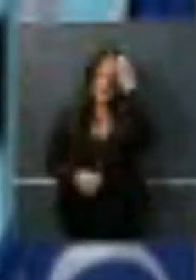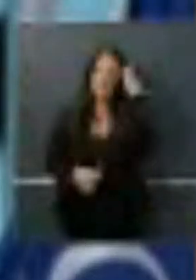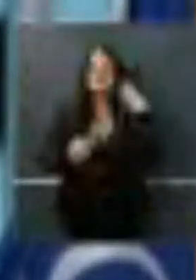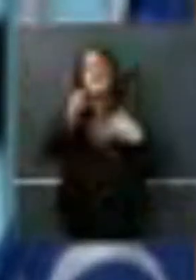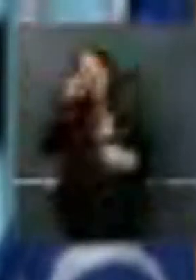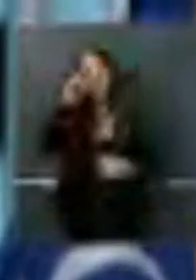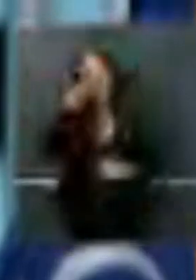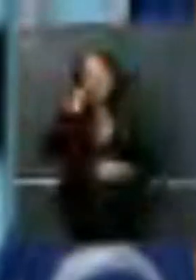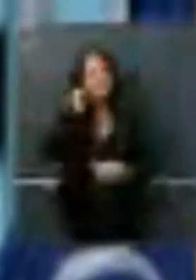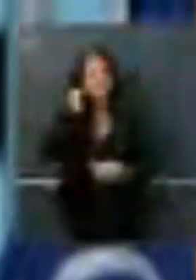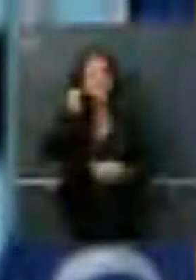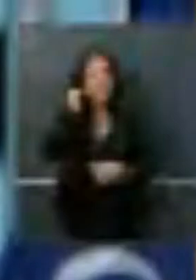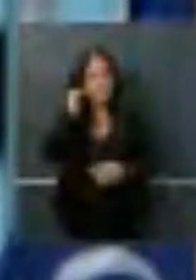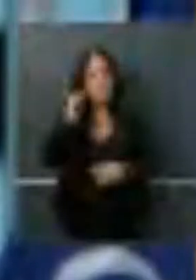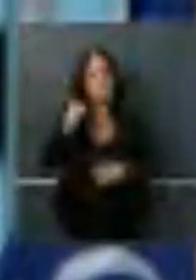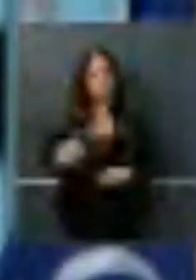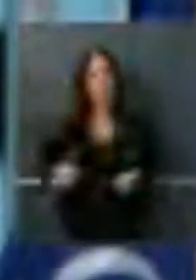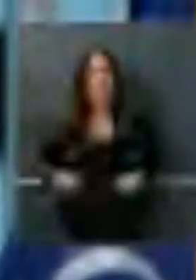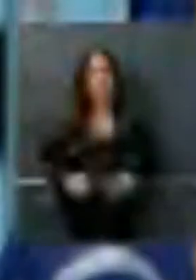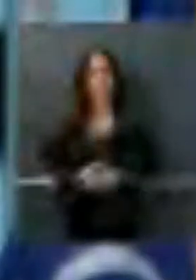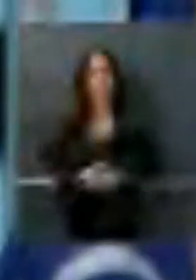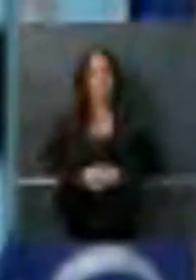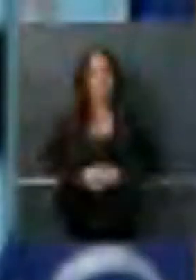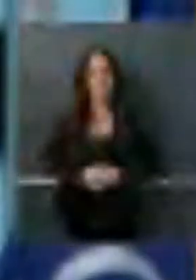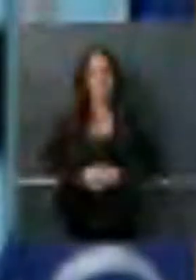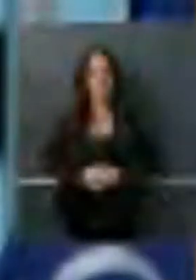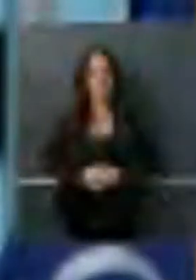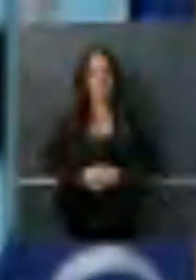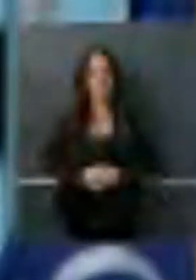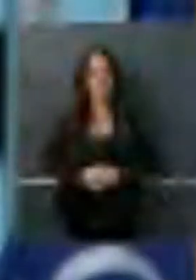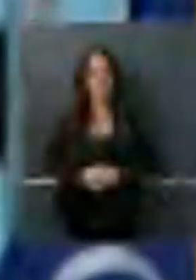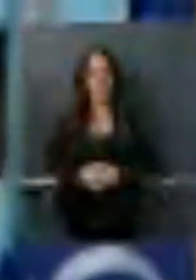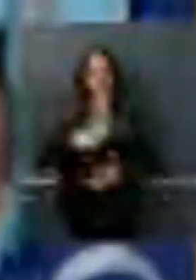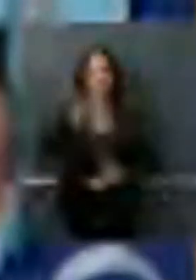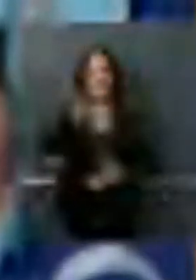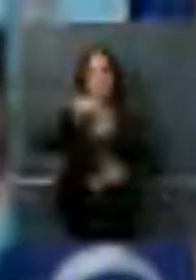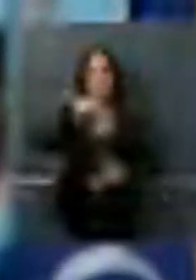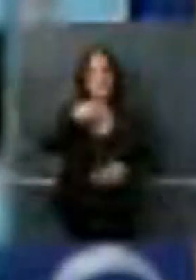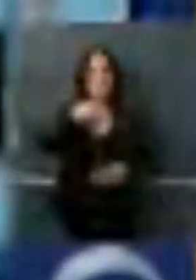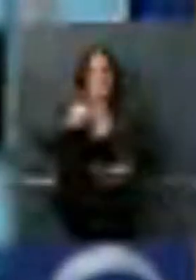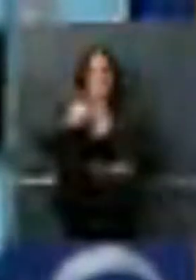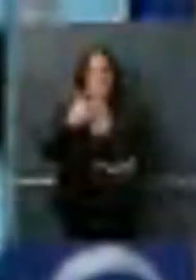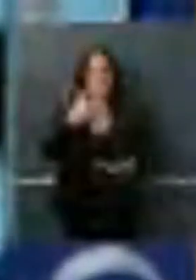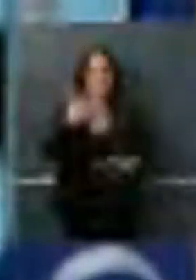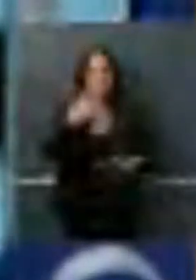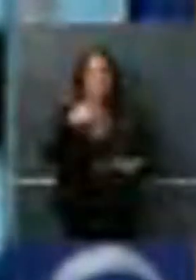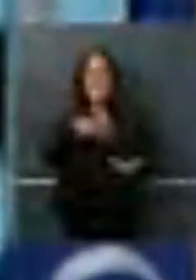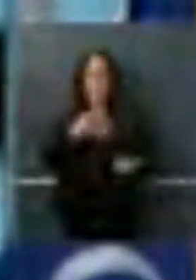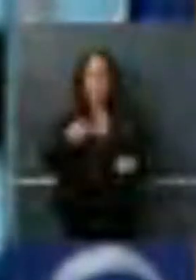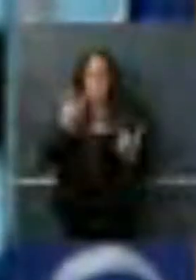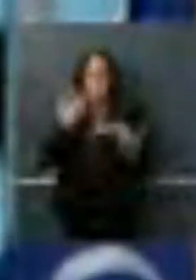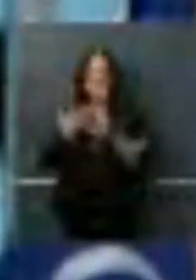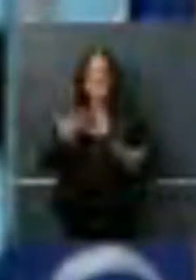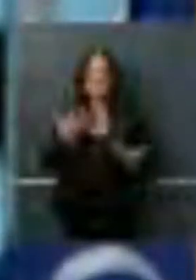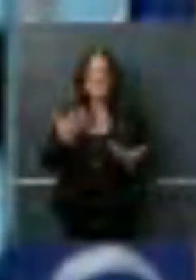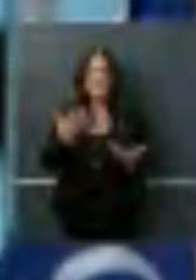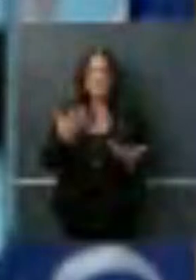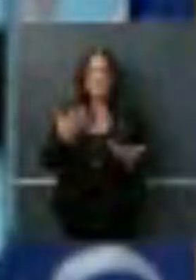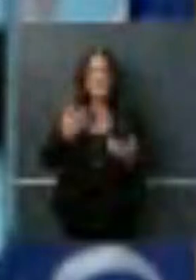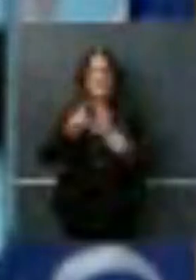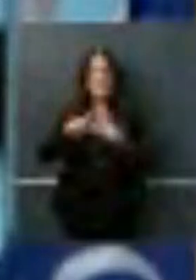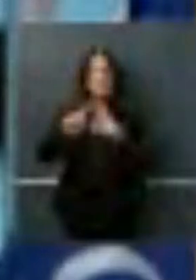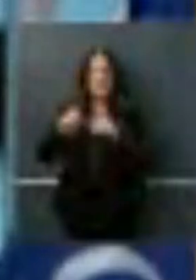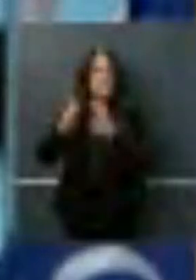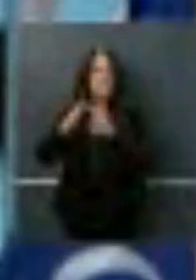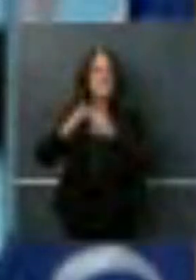Hi, Governor. Can you give us a sense of how many counties and cities have reached out to you about their plans to reopen and your sort of